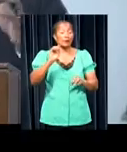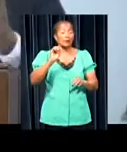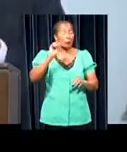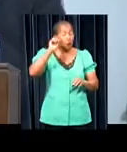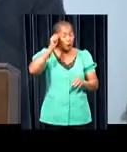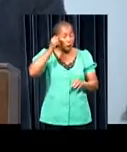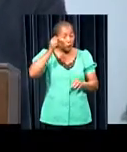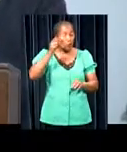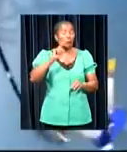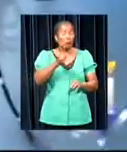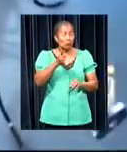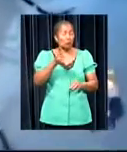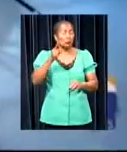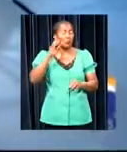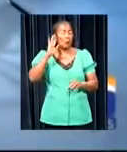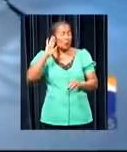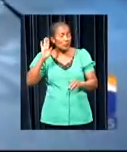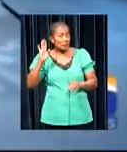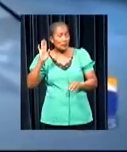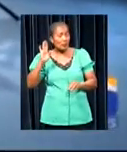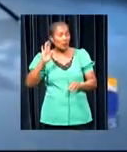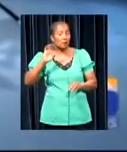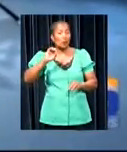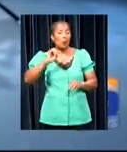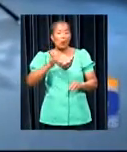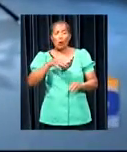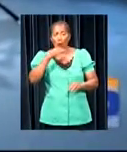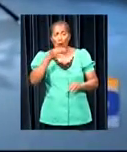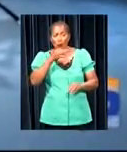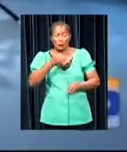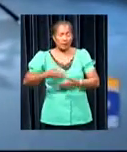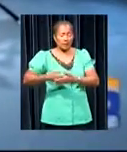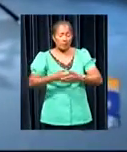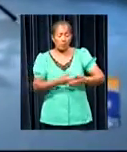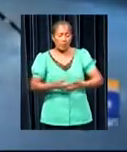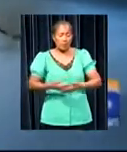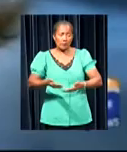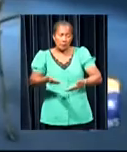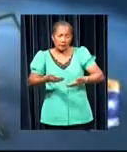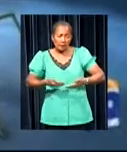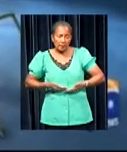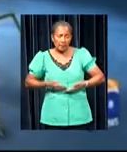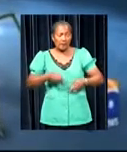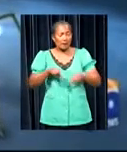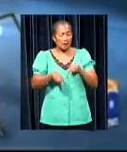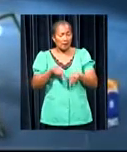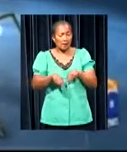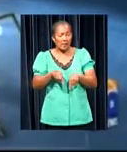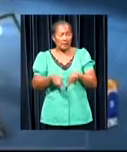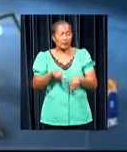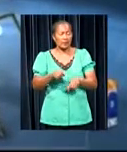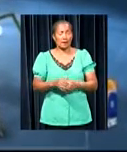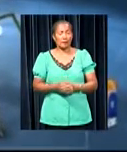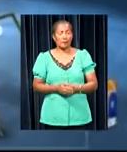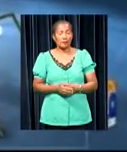this advice, so to reduce the chance of babies with microcephaly.